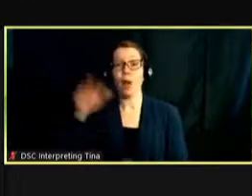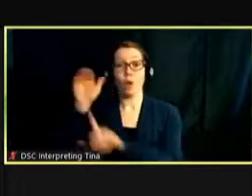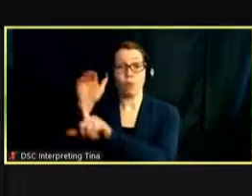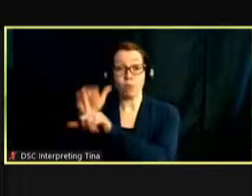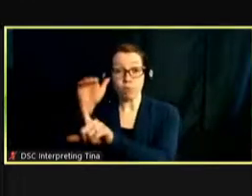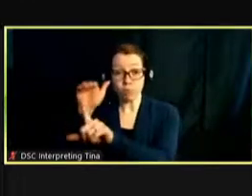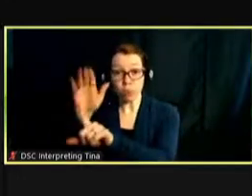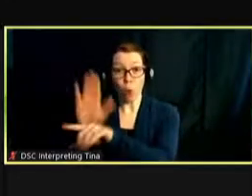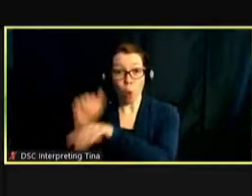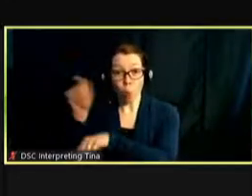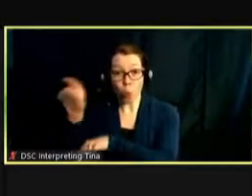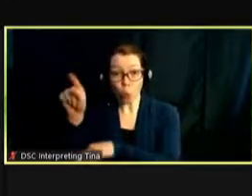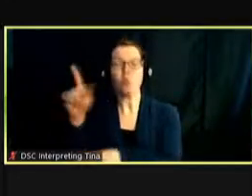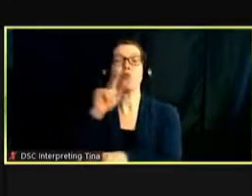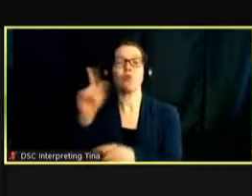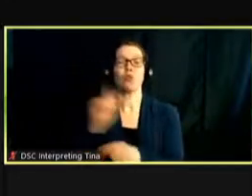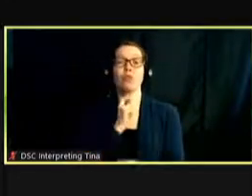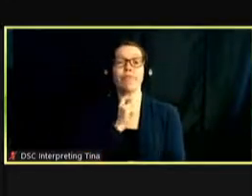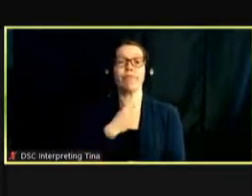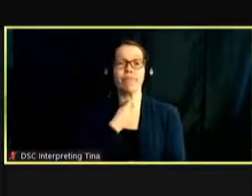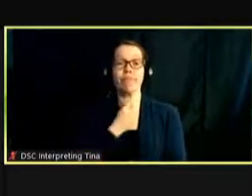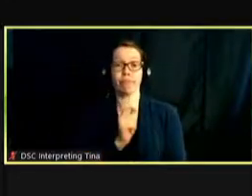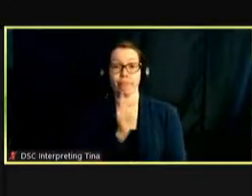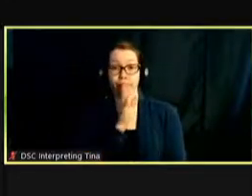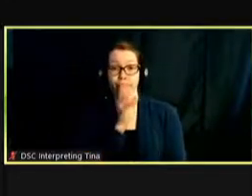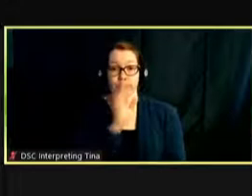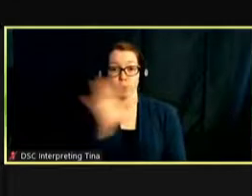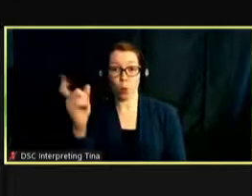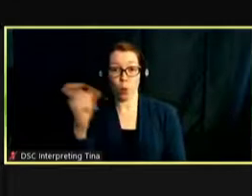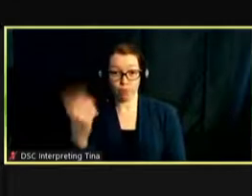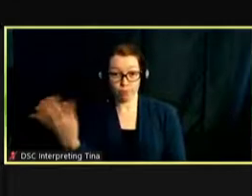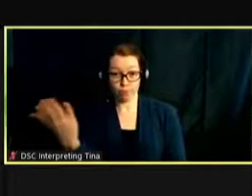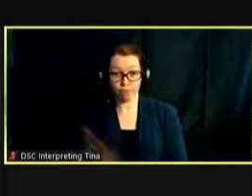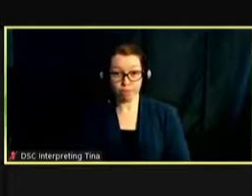And at that point, you can unmute and ask your question.